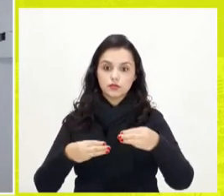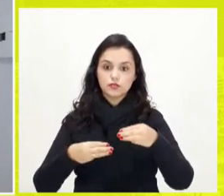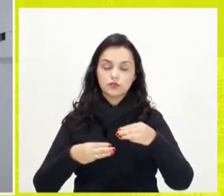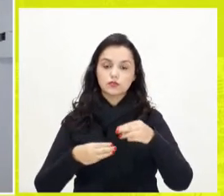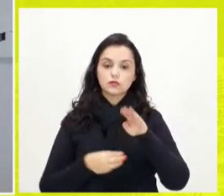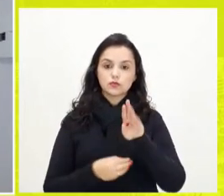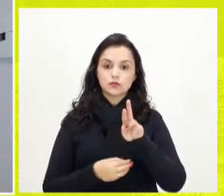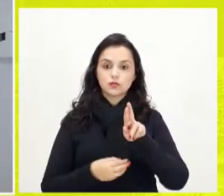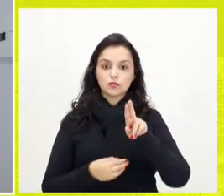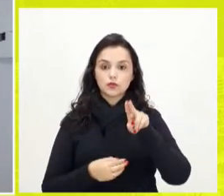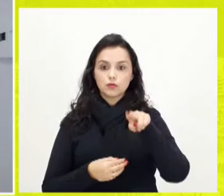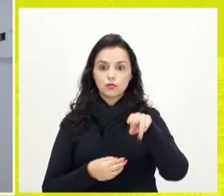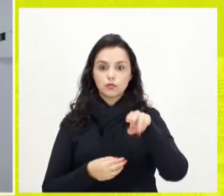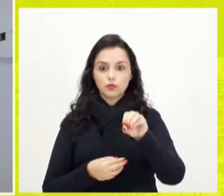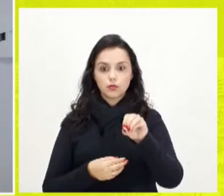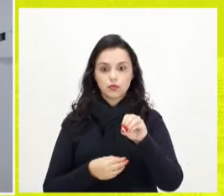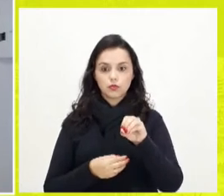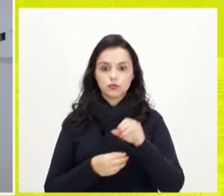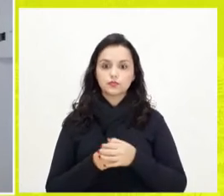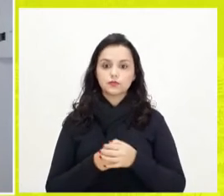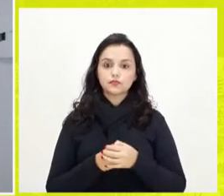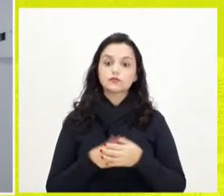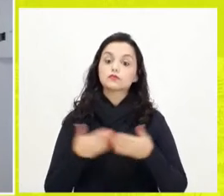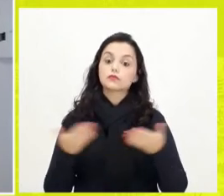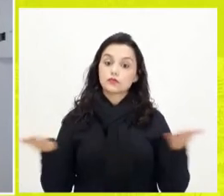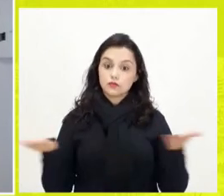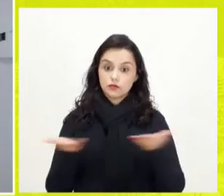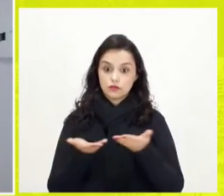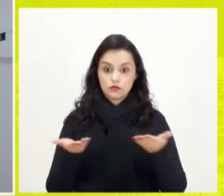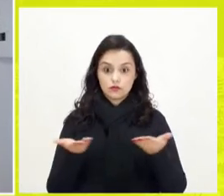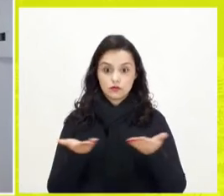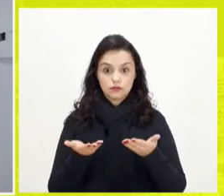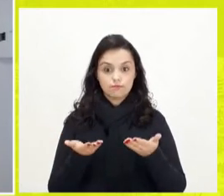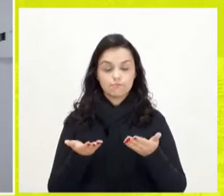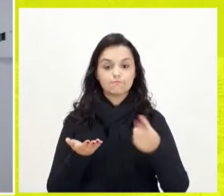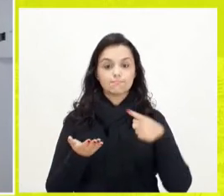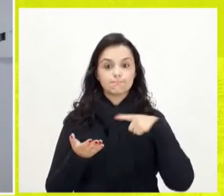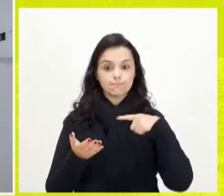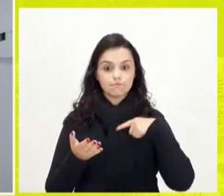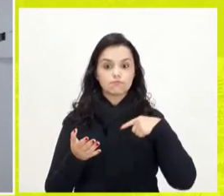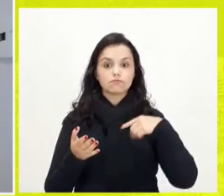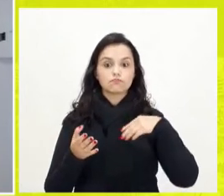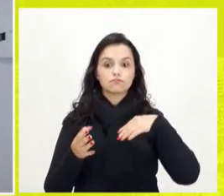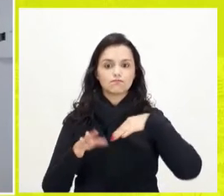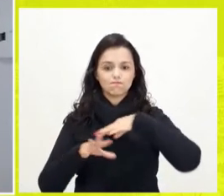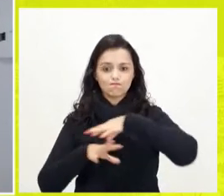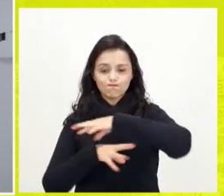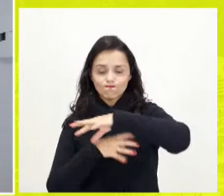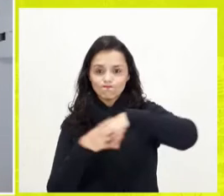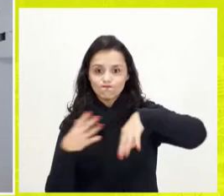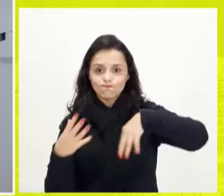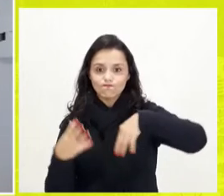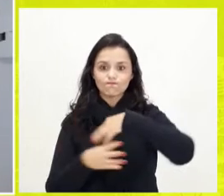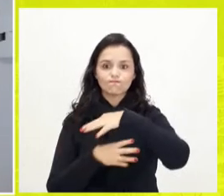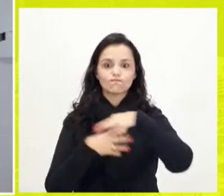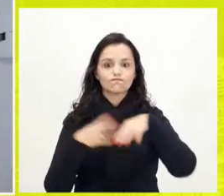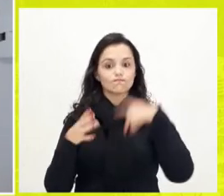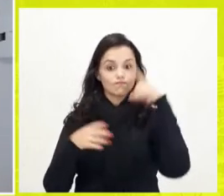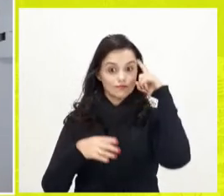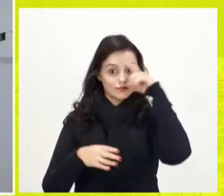the minister who is marquis in and this actually caused a big